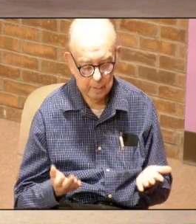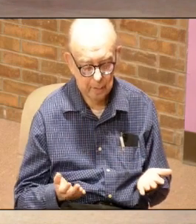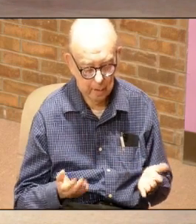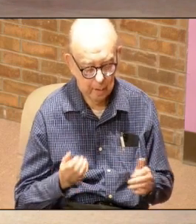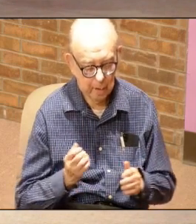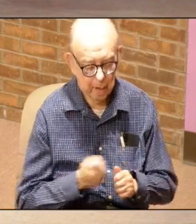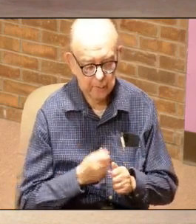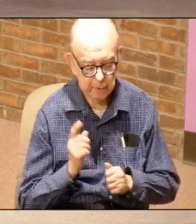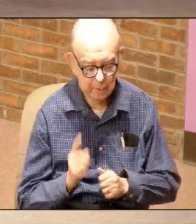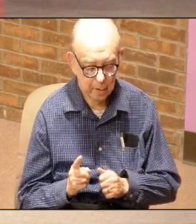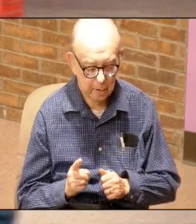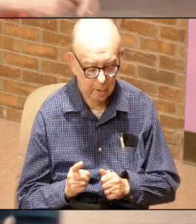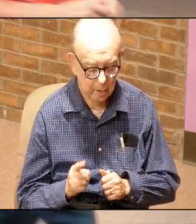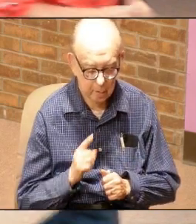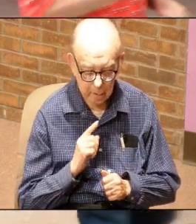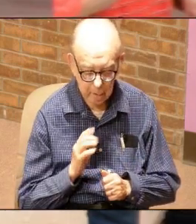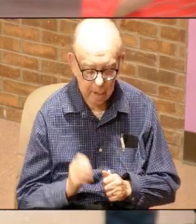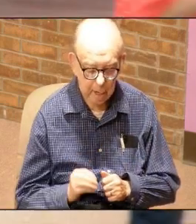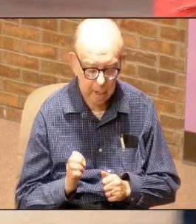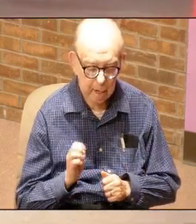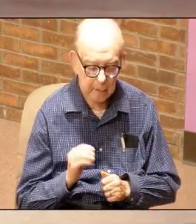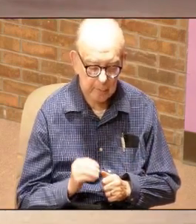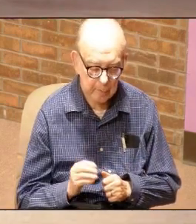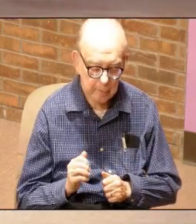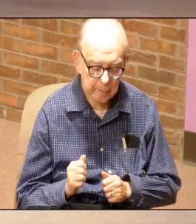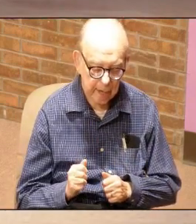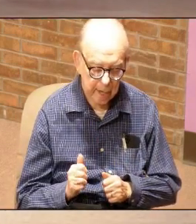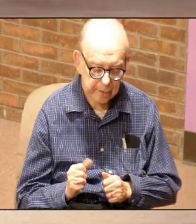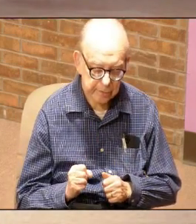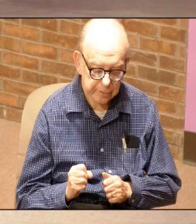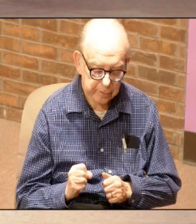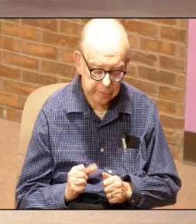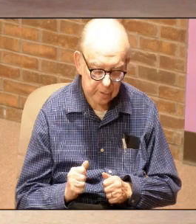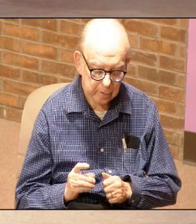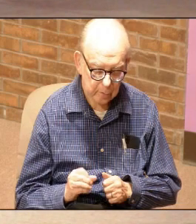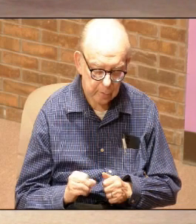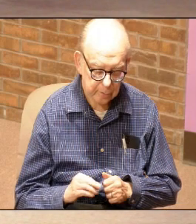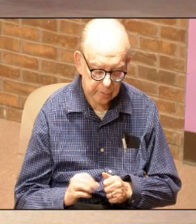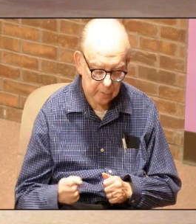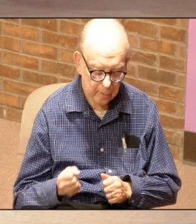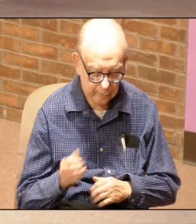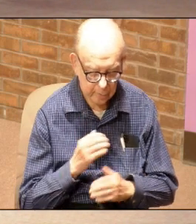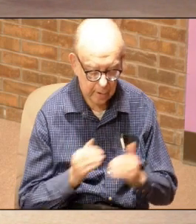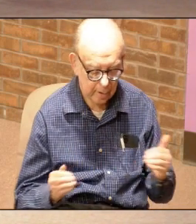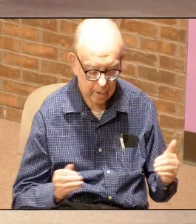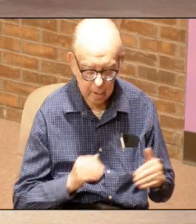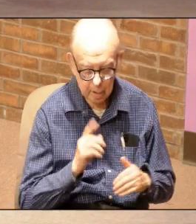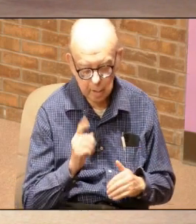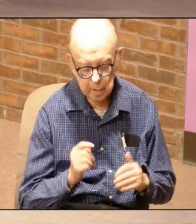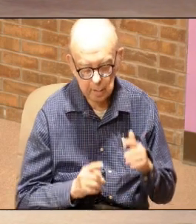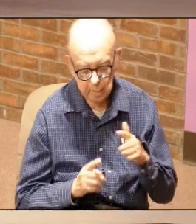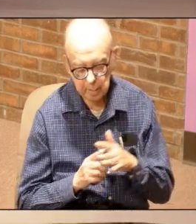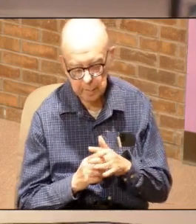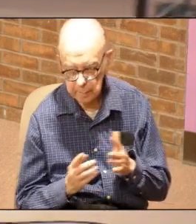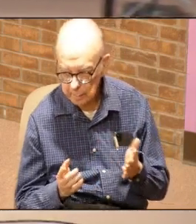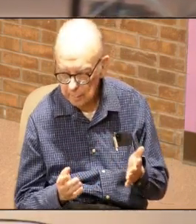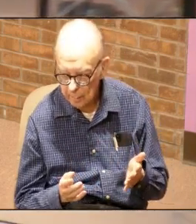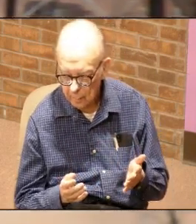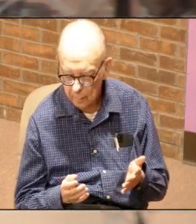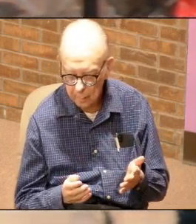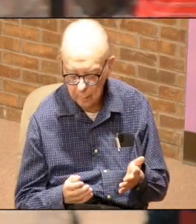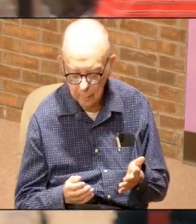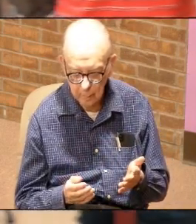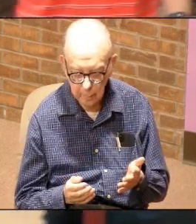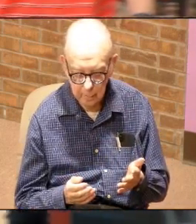of us are ambassadors for that time and that place. So the question arises is this.